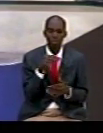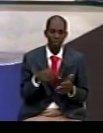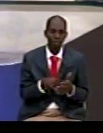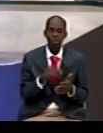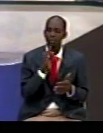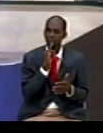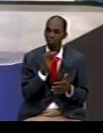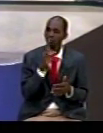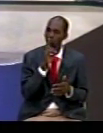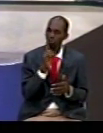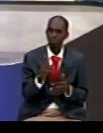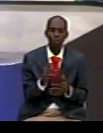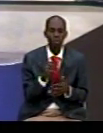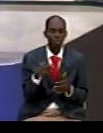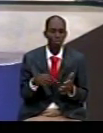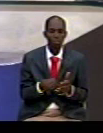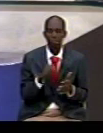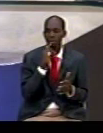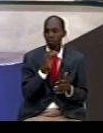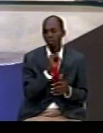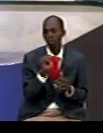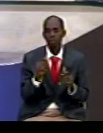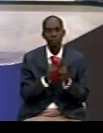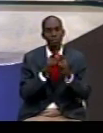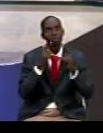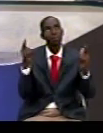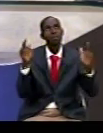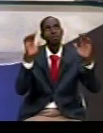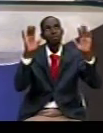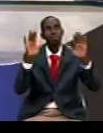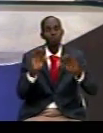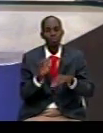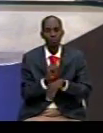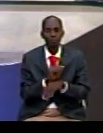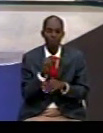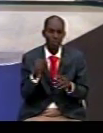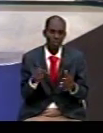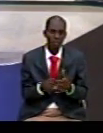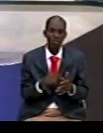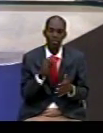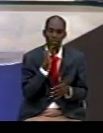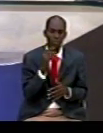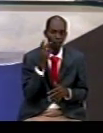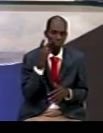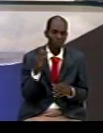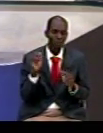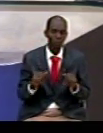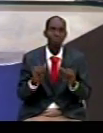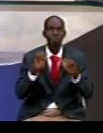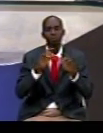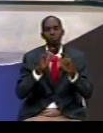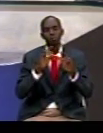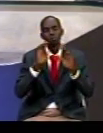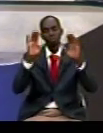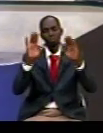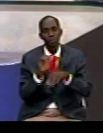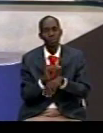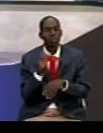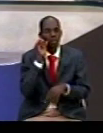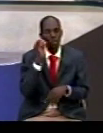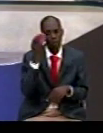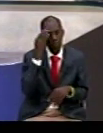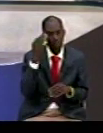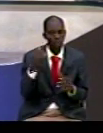definite, this is a great miracle, this is a visible miracle. And she knew it.